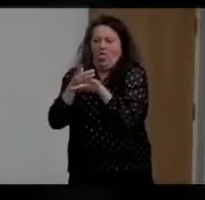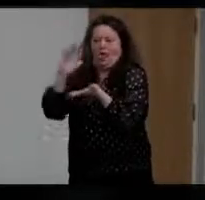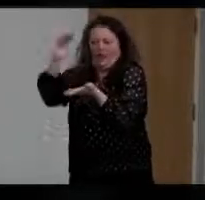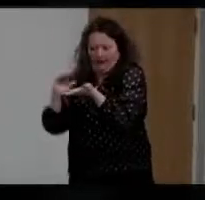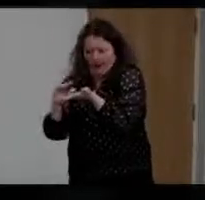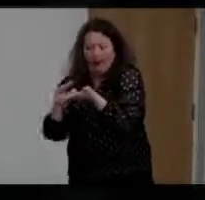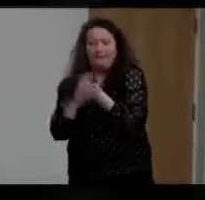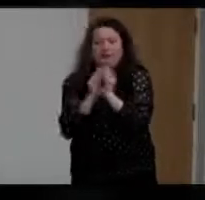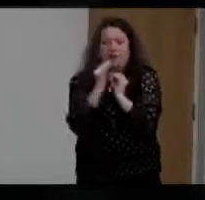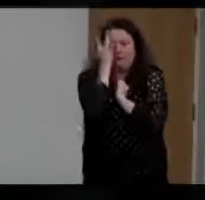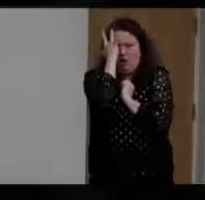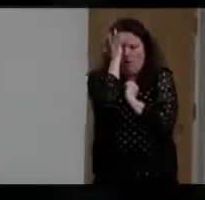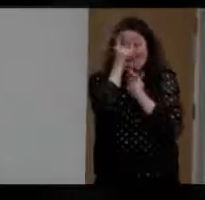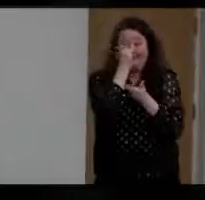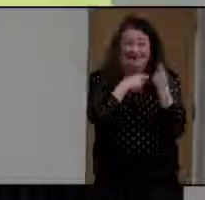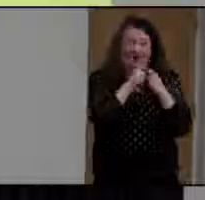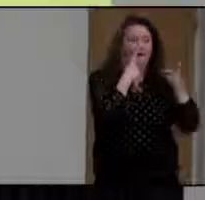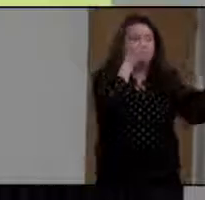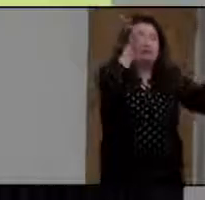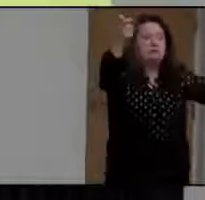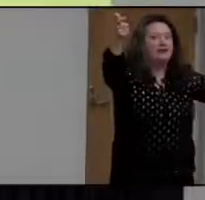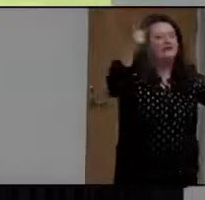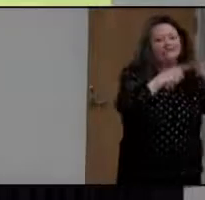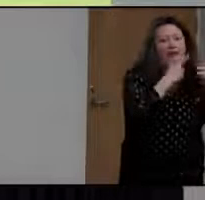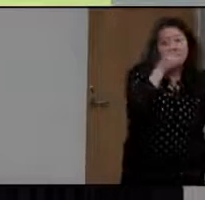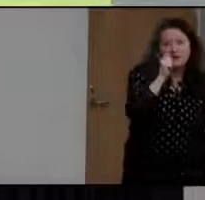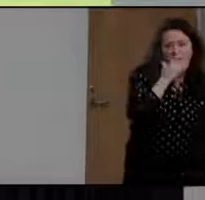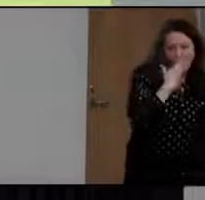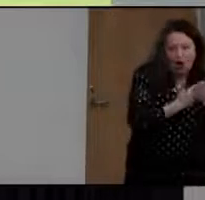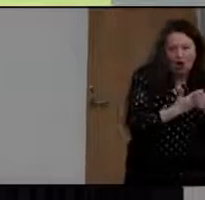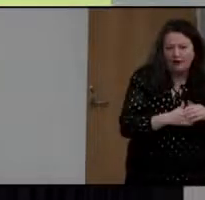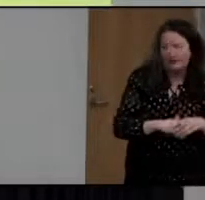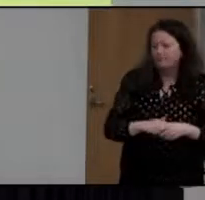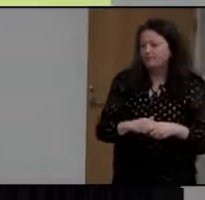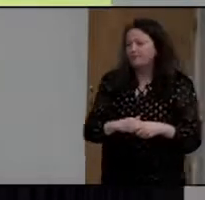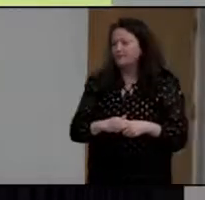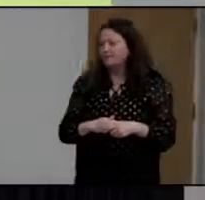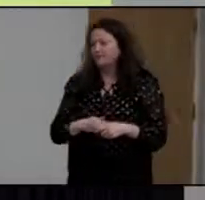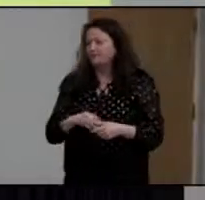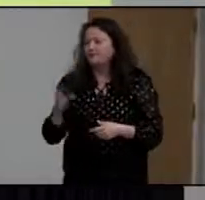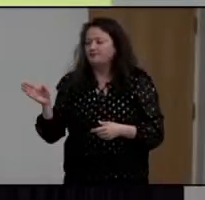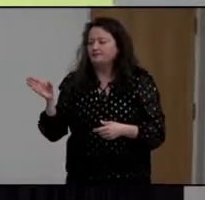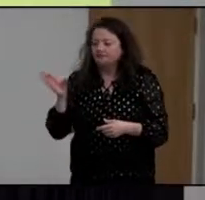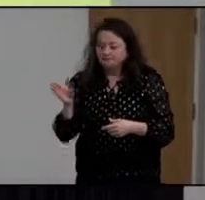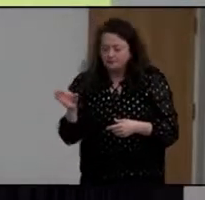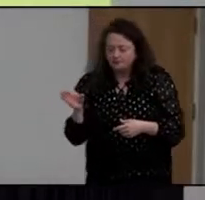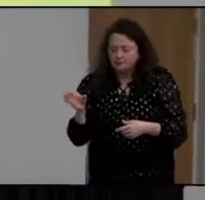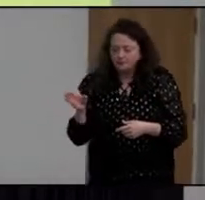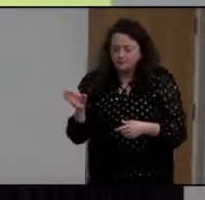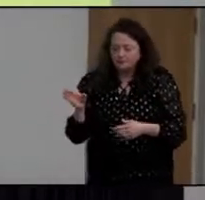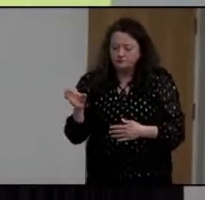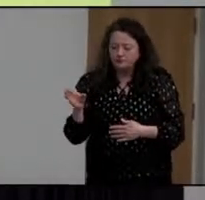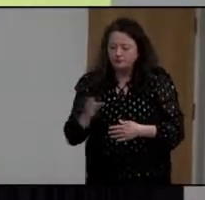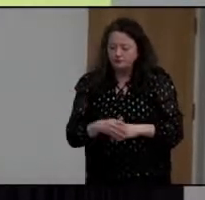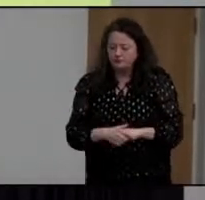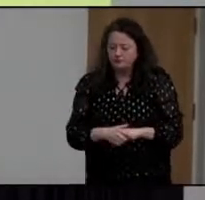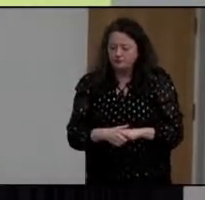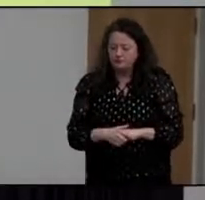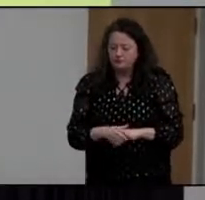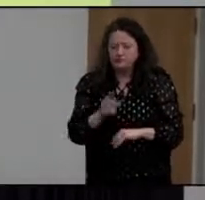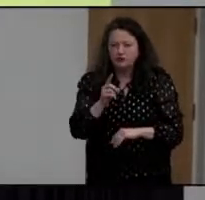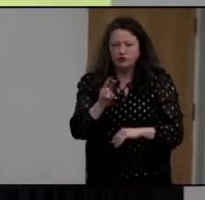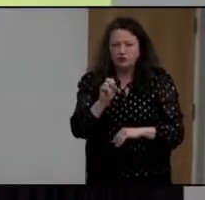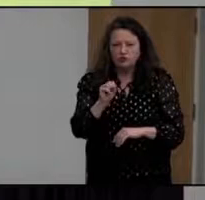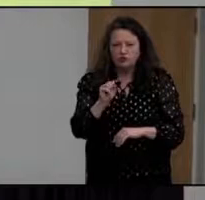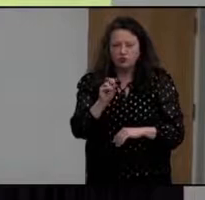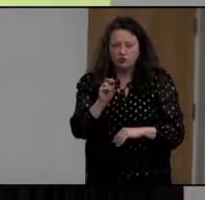just bigger. So Ross is absolutely right. This is expensive and we have to be smarter. But I think that there is an opportunity for Alberta here.